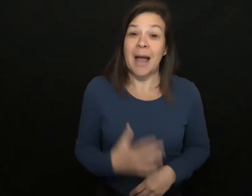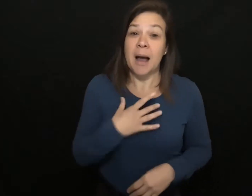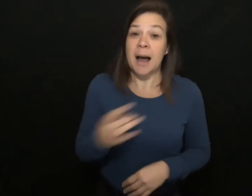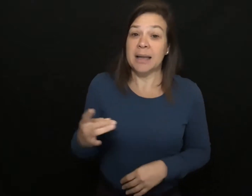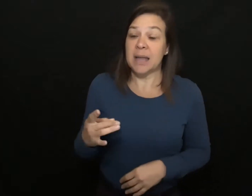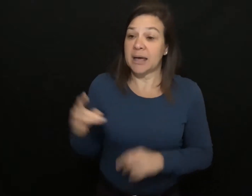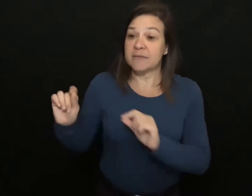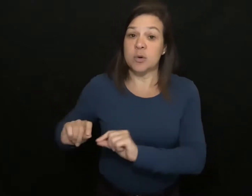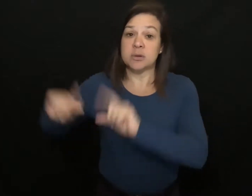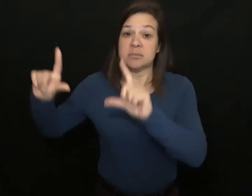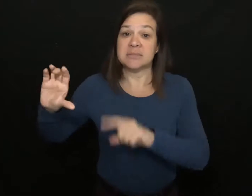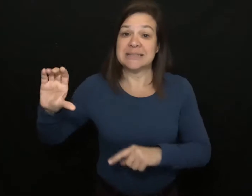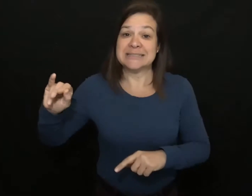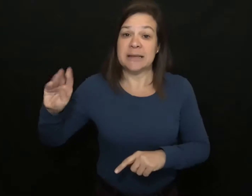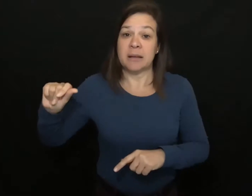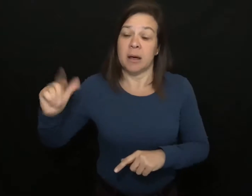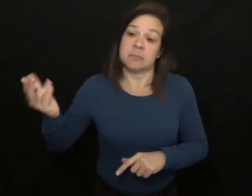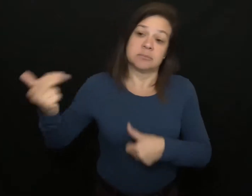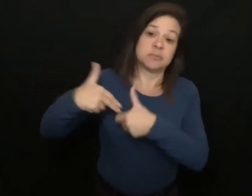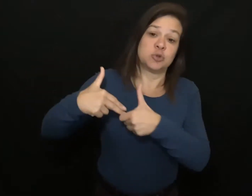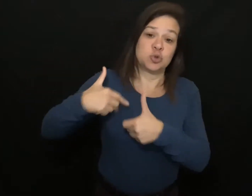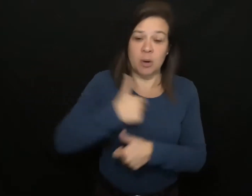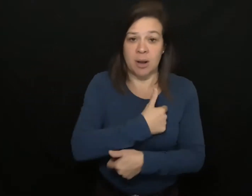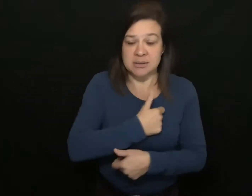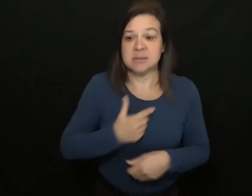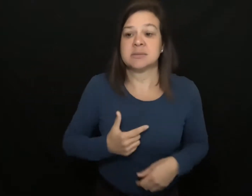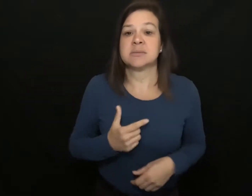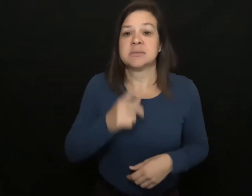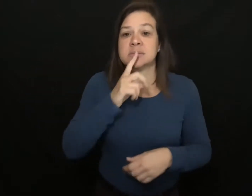Celia in particular about how